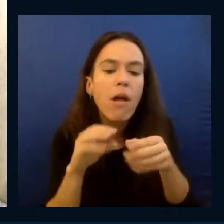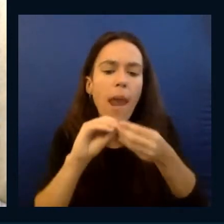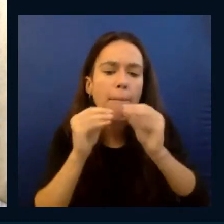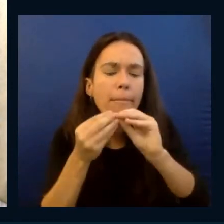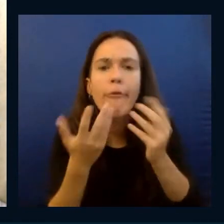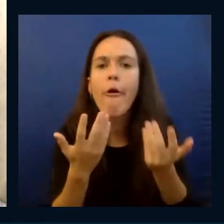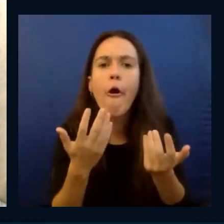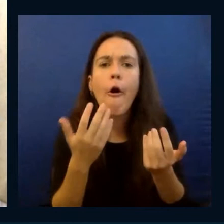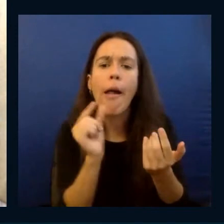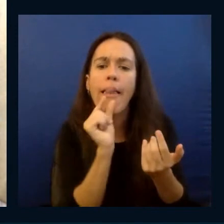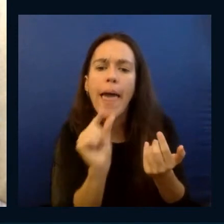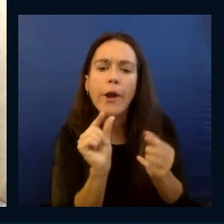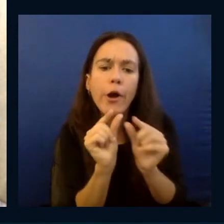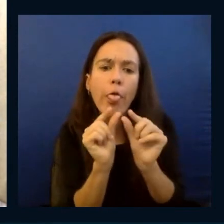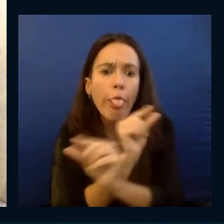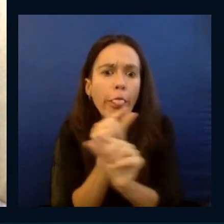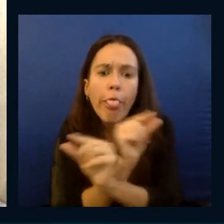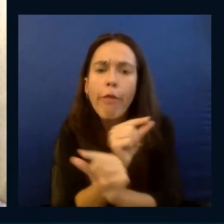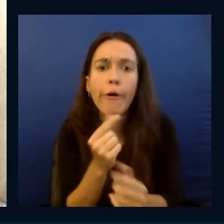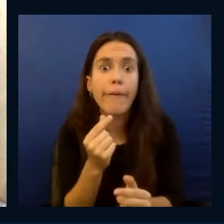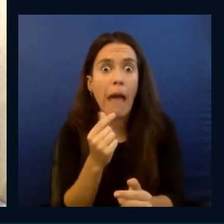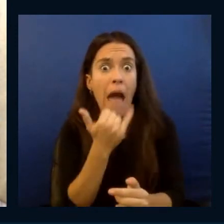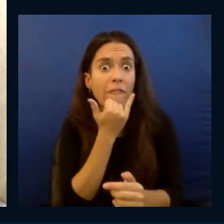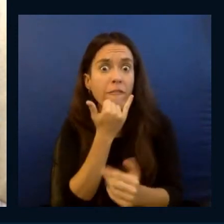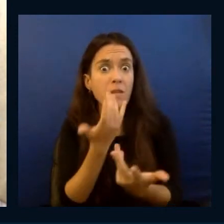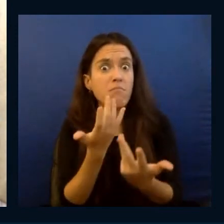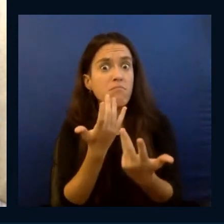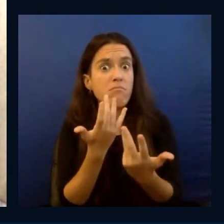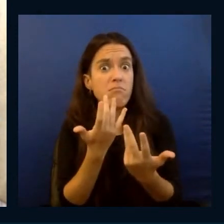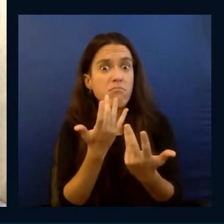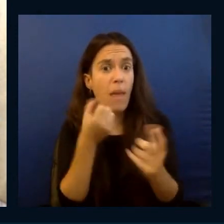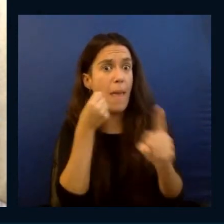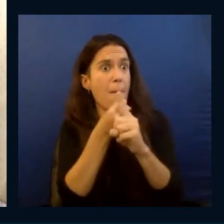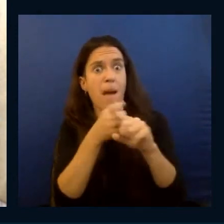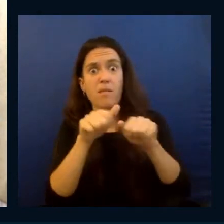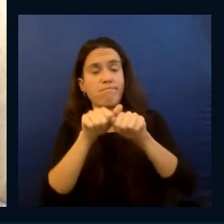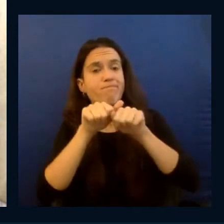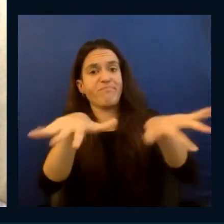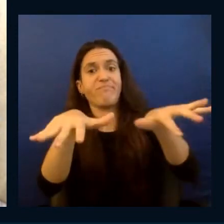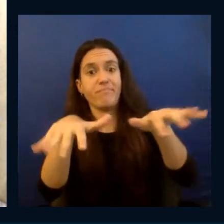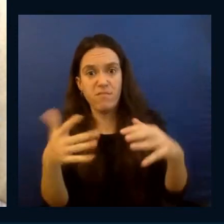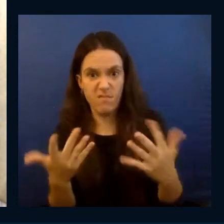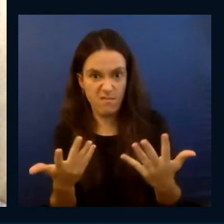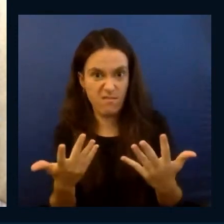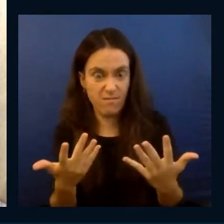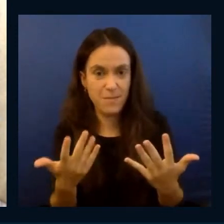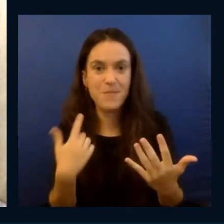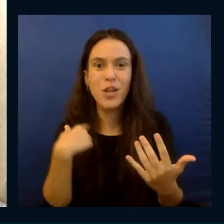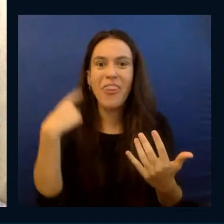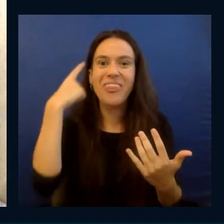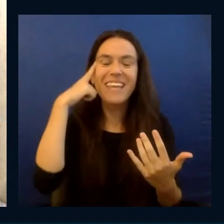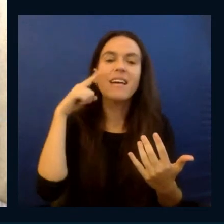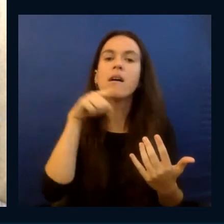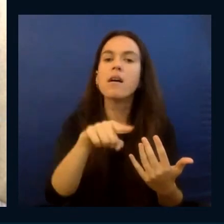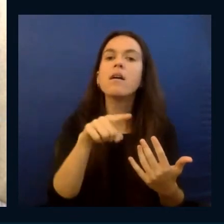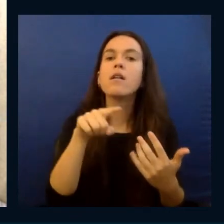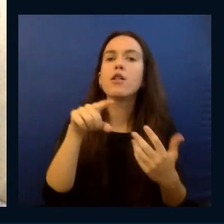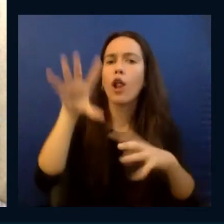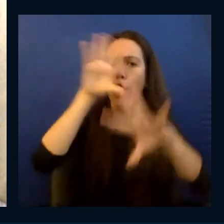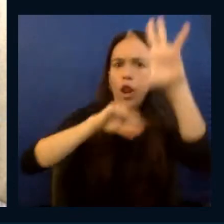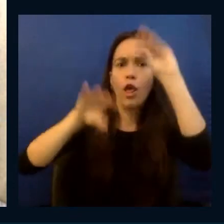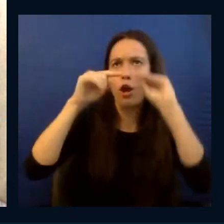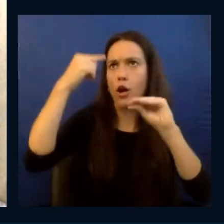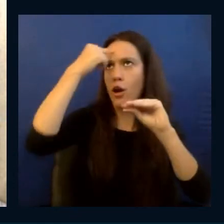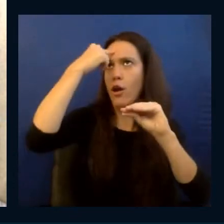something or, caused a routing issue in your network, whatever it may be? I think learning how branching works,